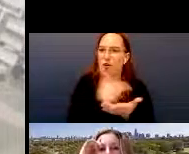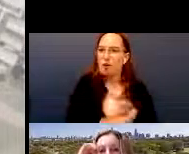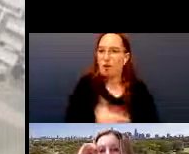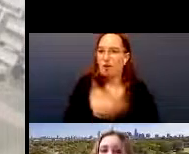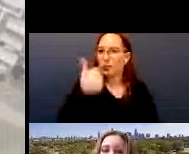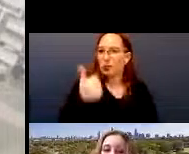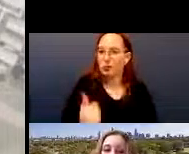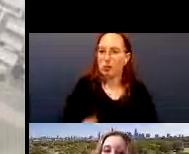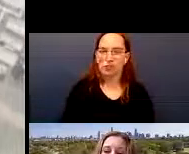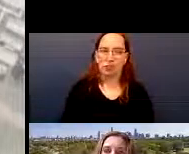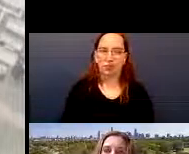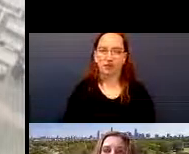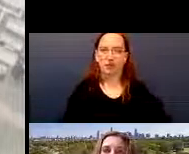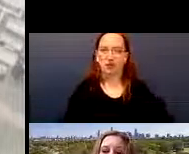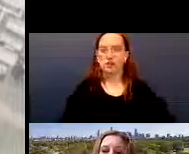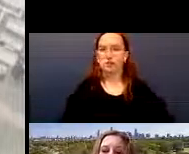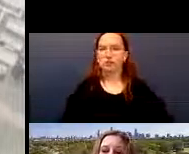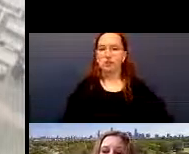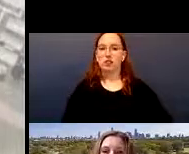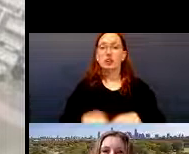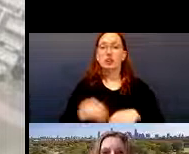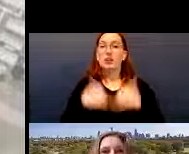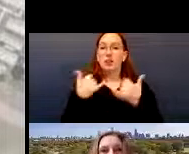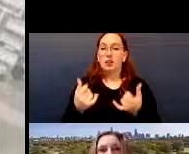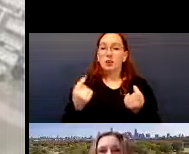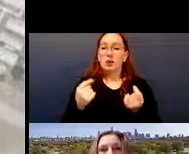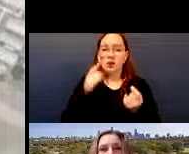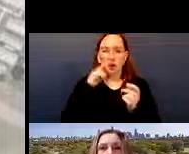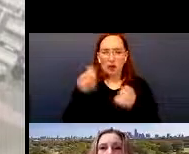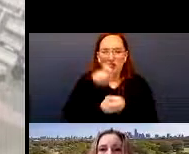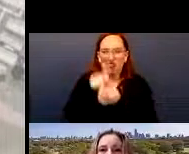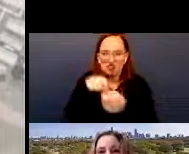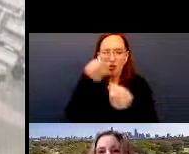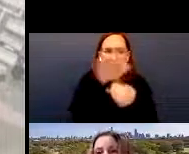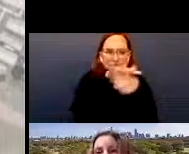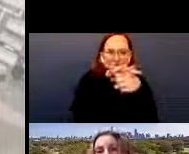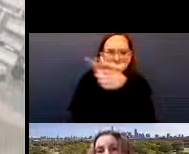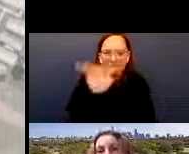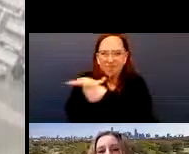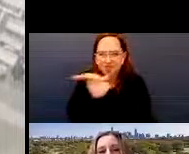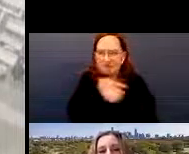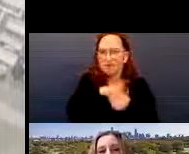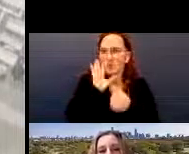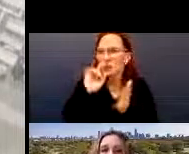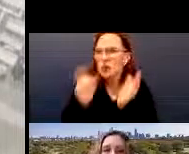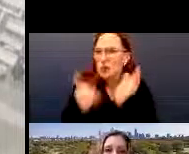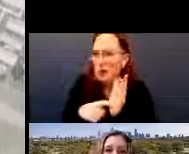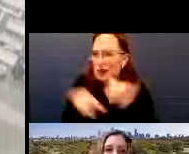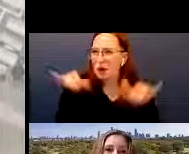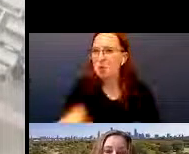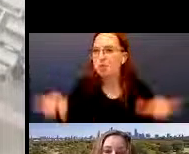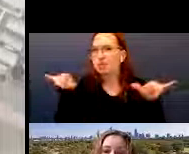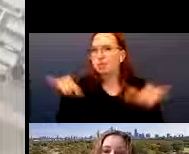So now I'm going to zoom into the park areas more closely, and you'll see a pattern established. I'm going to show what's